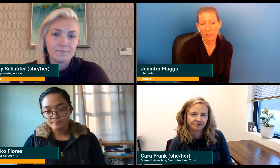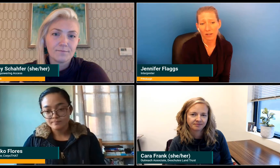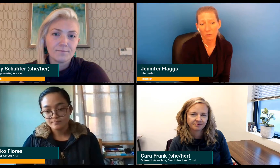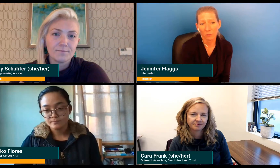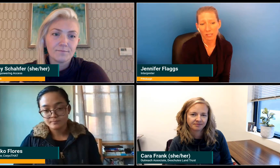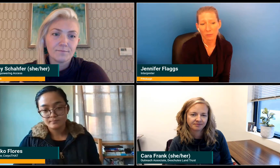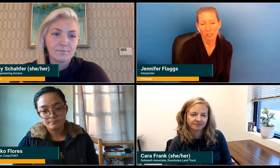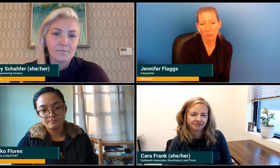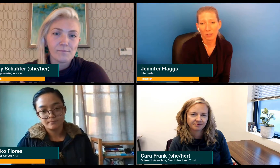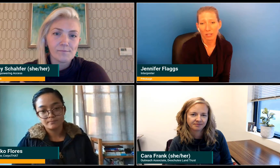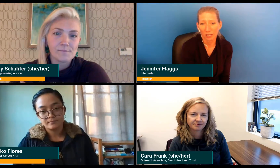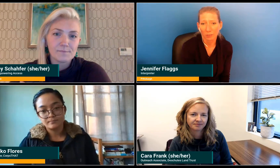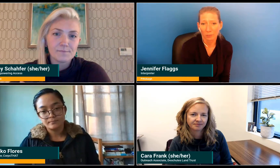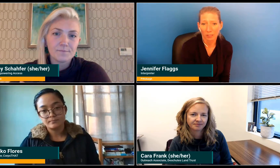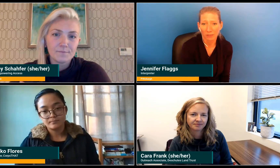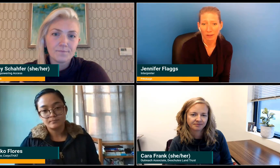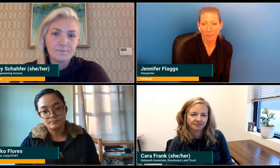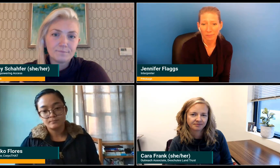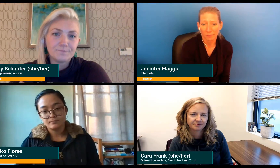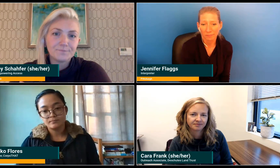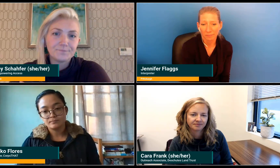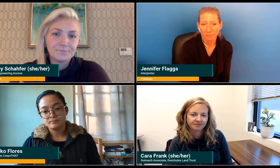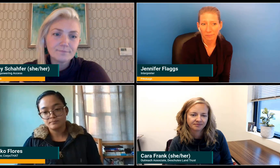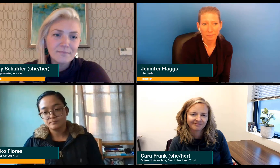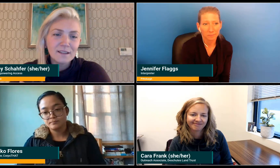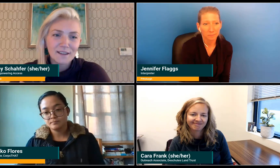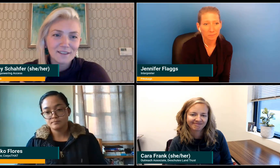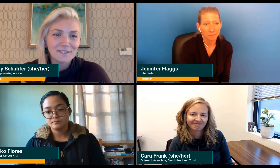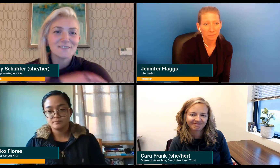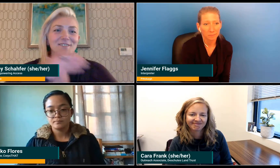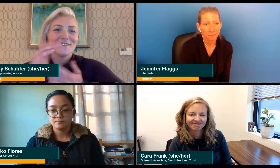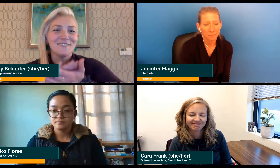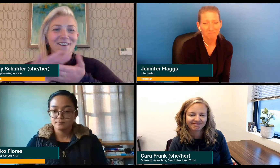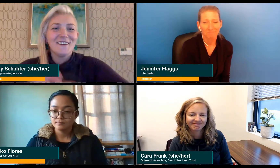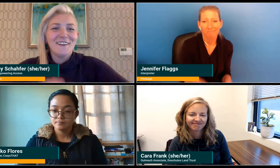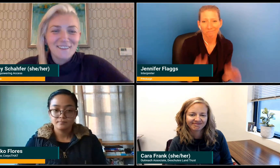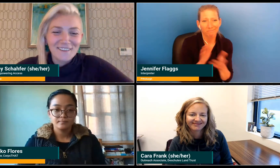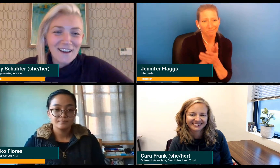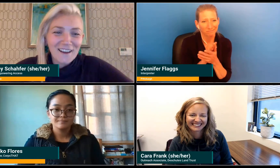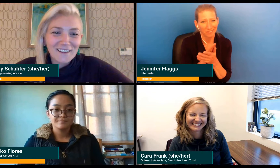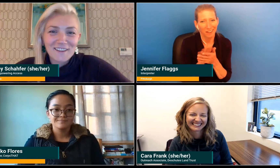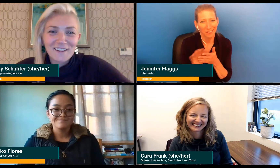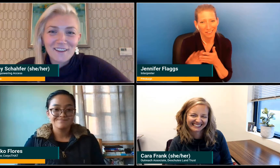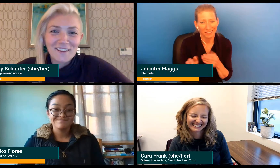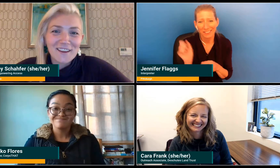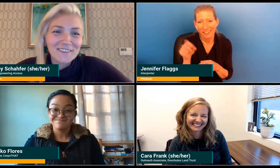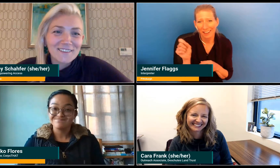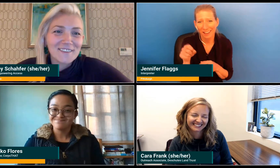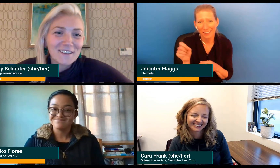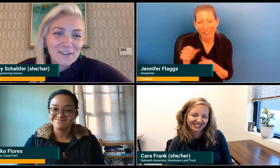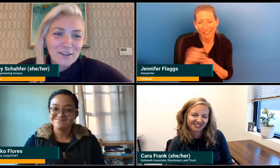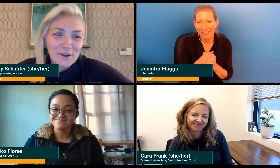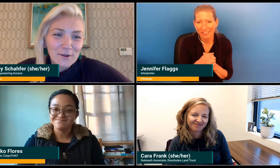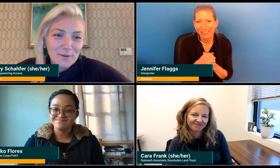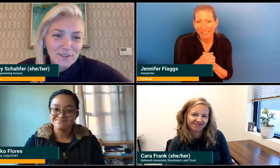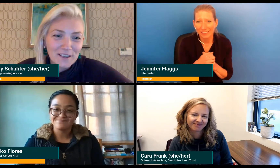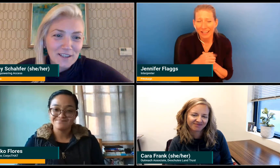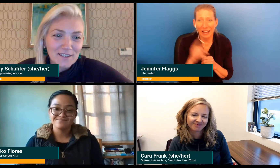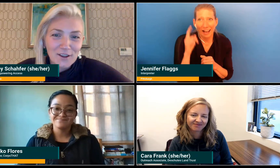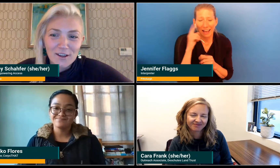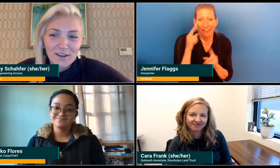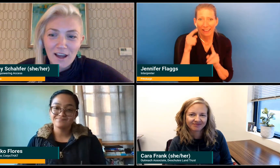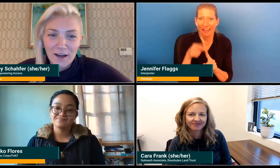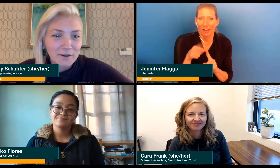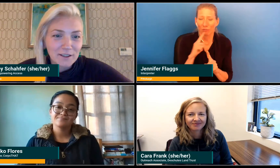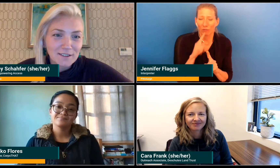That's a lot of what we see with the communication piece of that. Nice. Yeah, I think that, that really